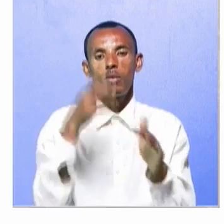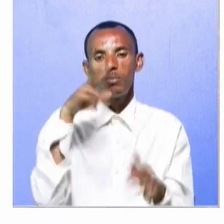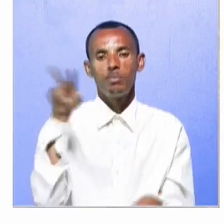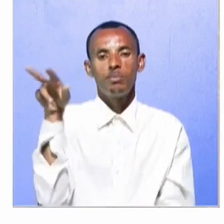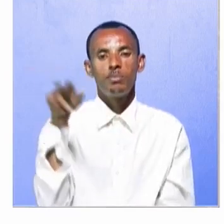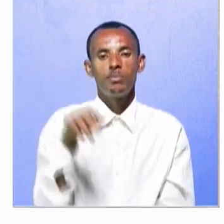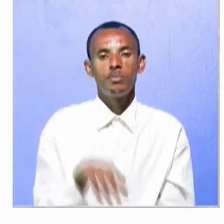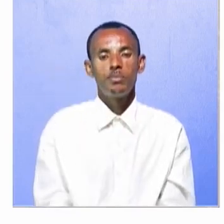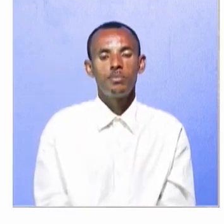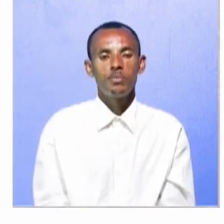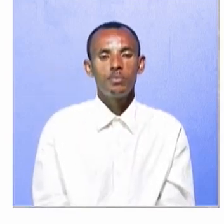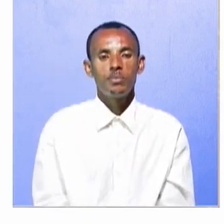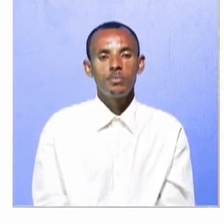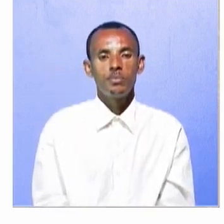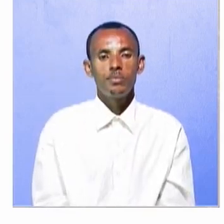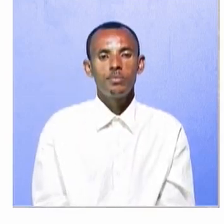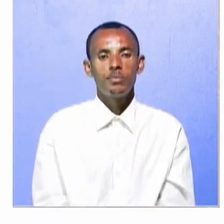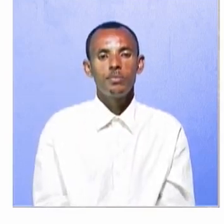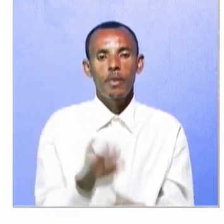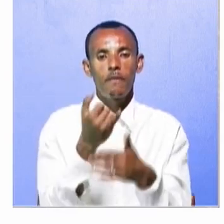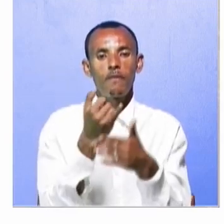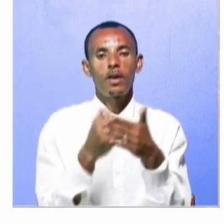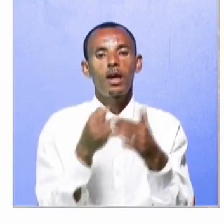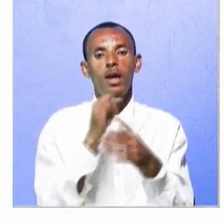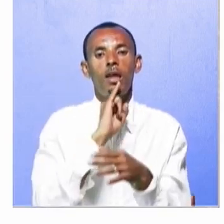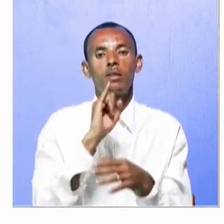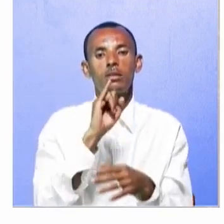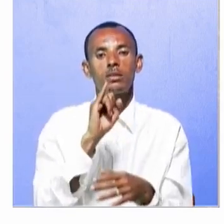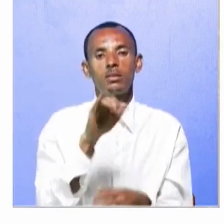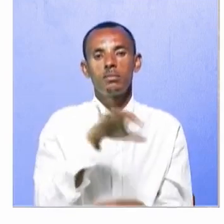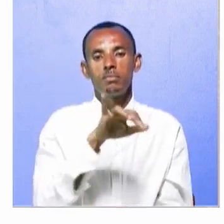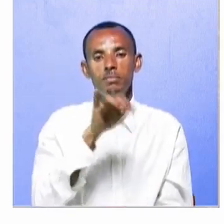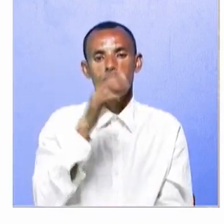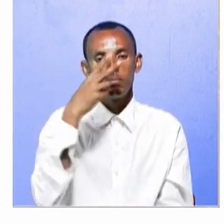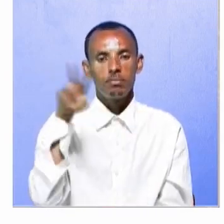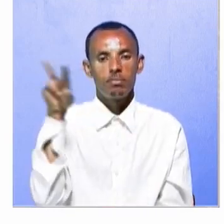say the figure is like this.